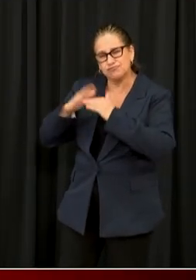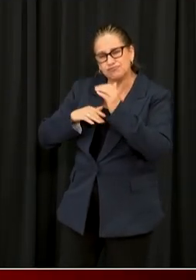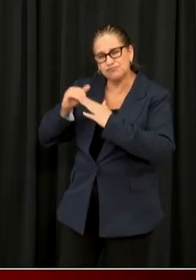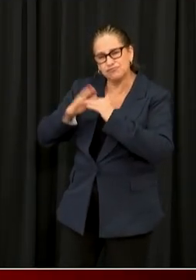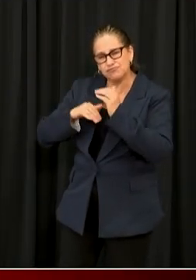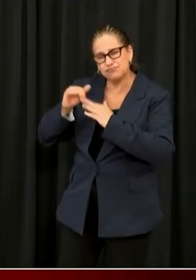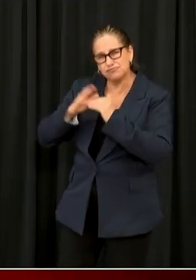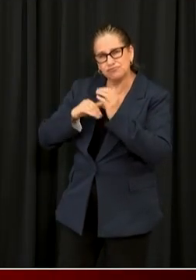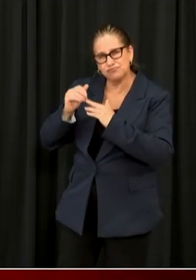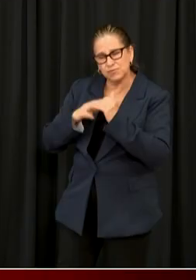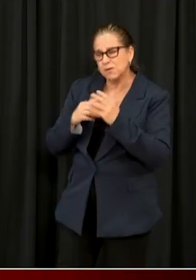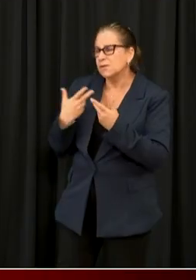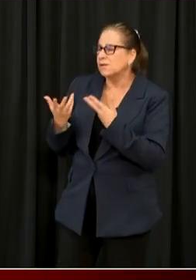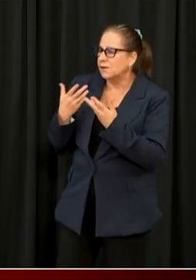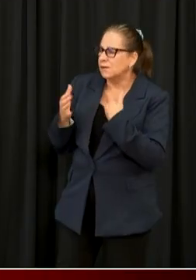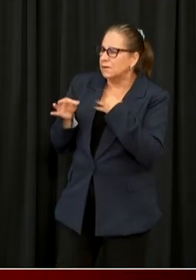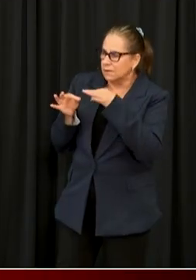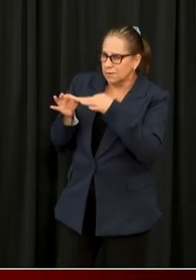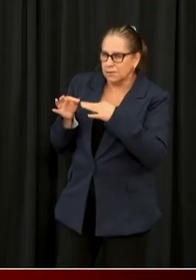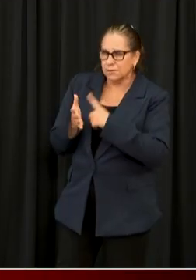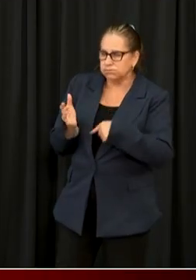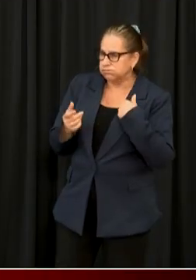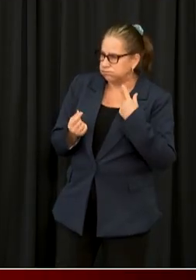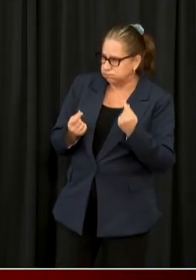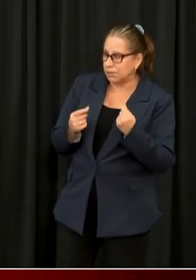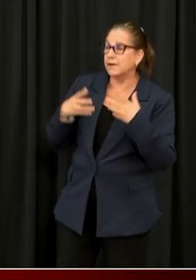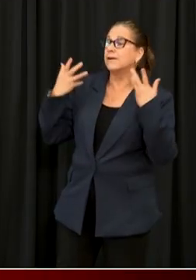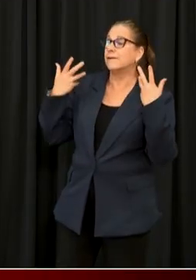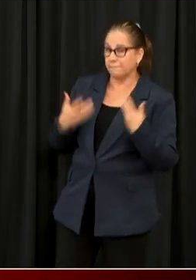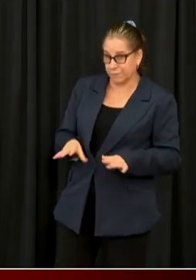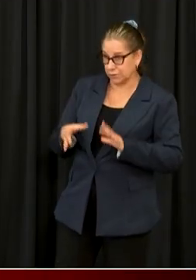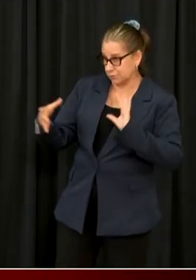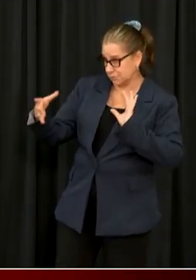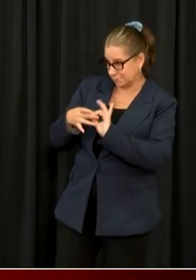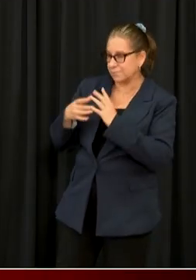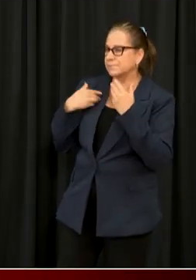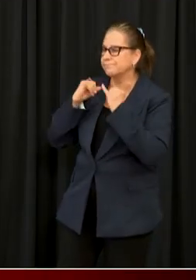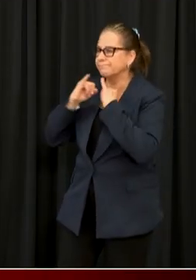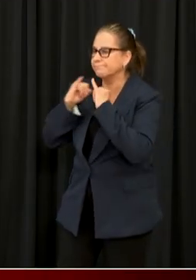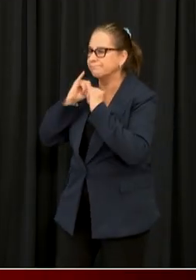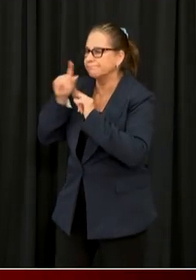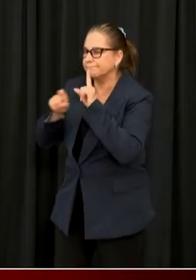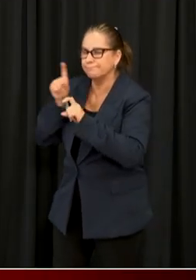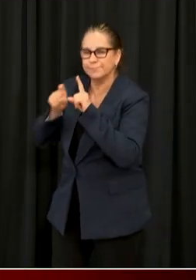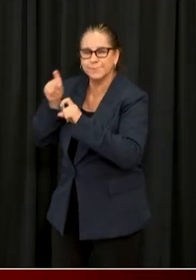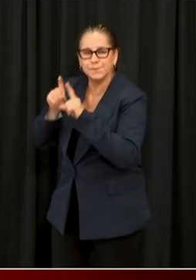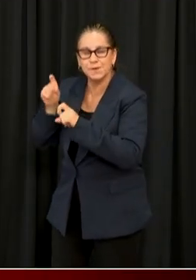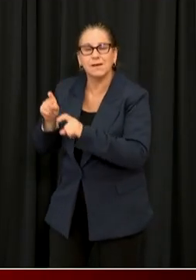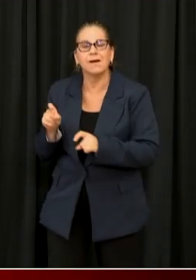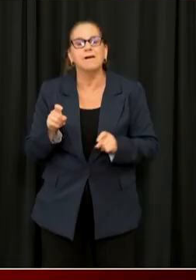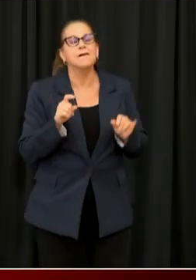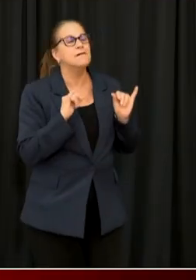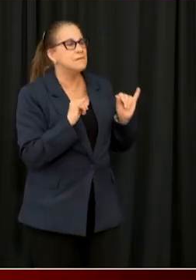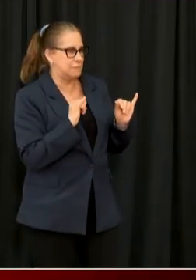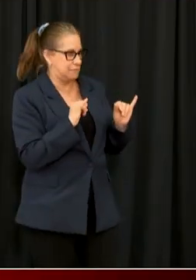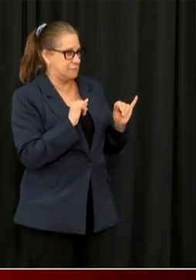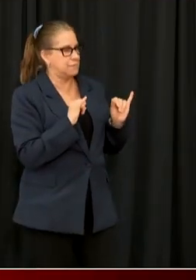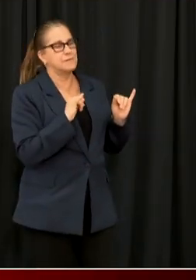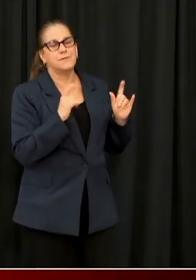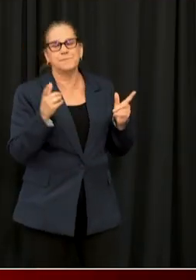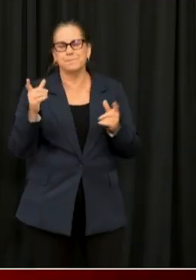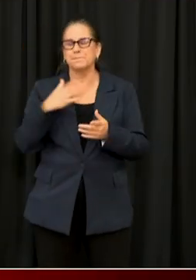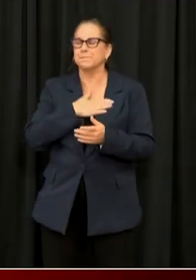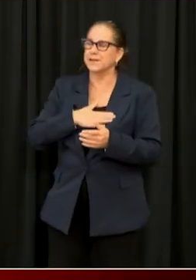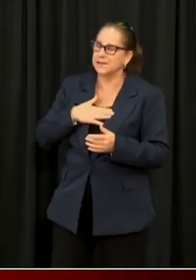be contacted, people who are potential exposures, to participate as much as possible, because it's that participation that allows